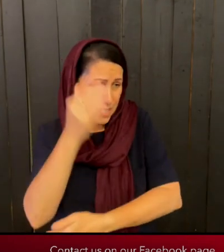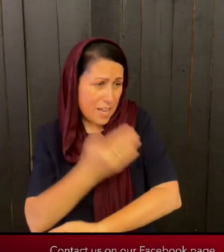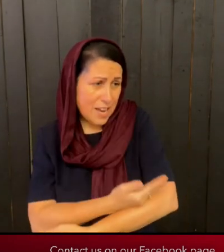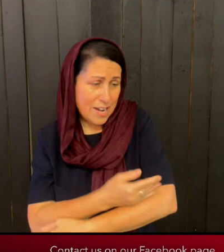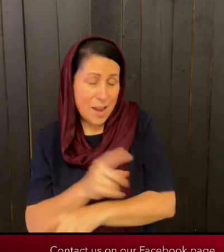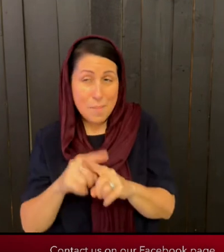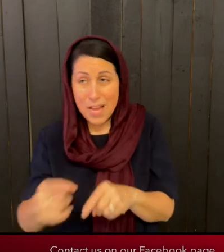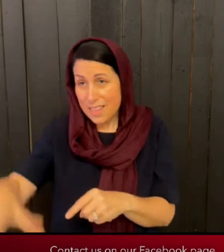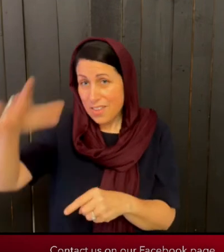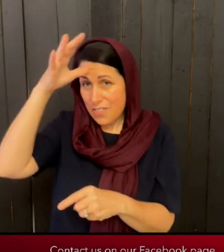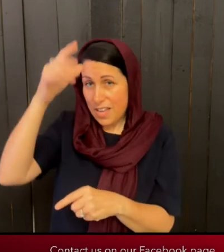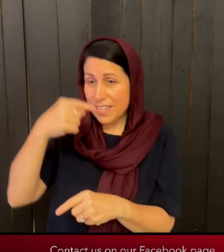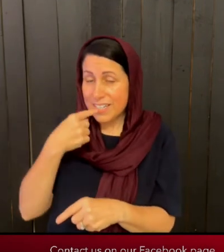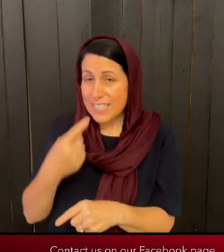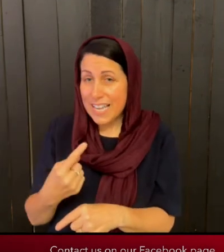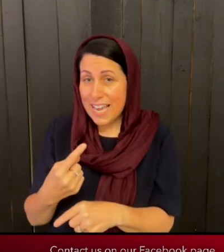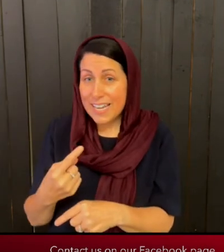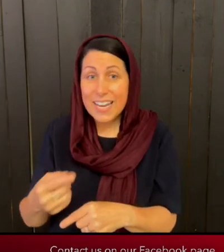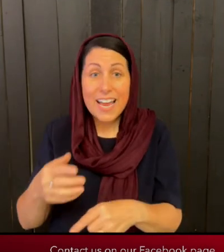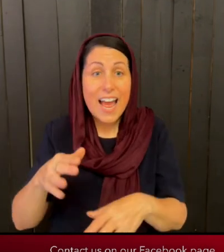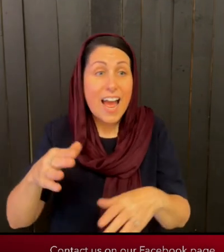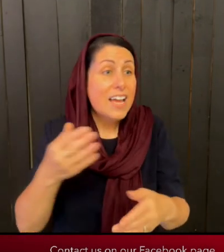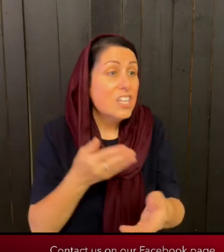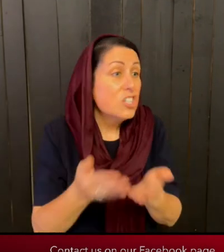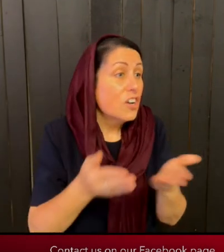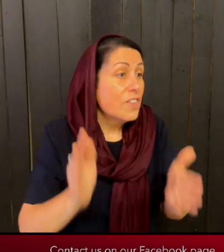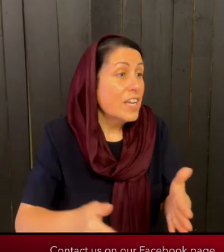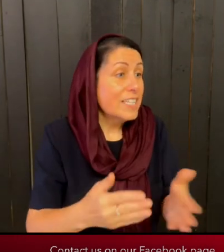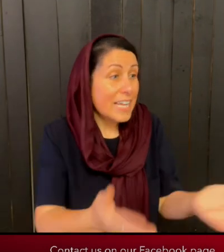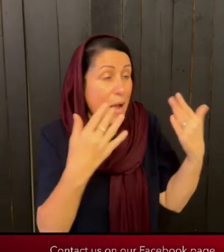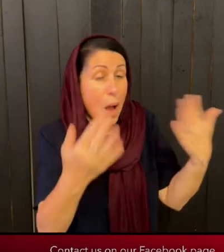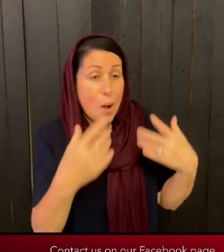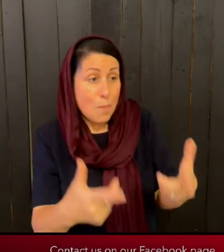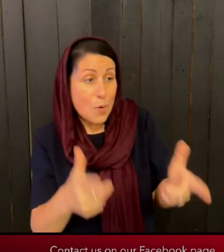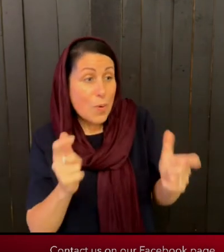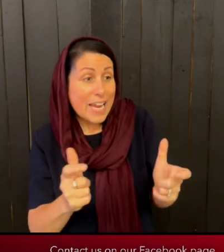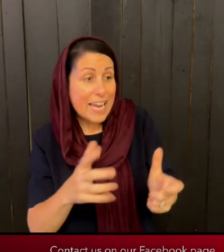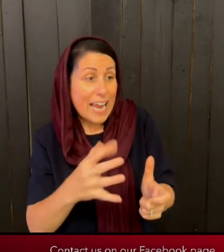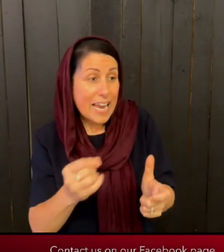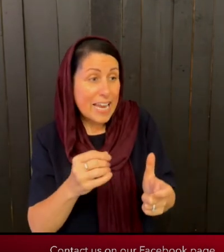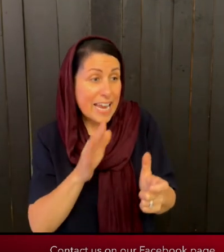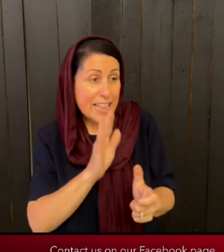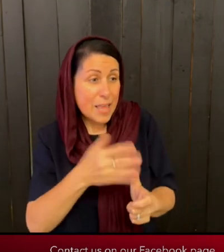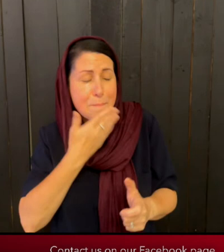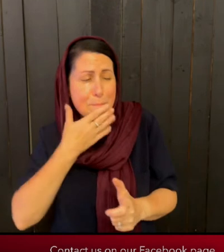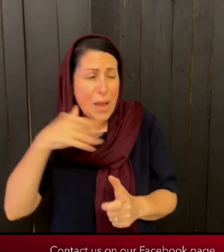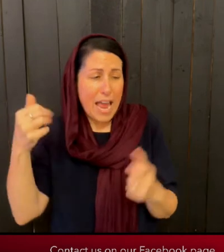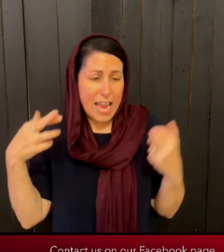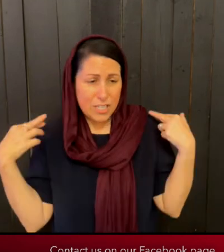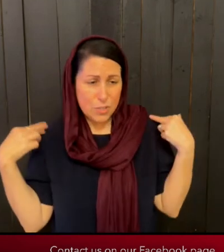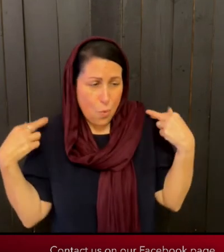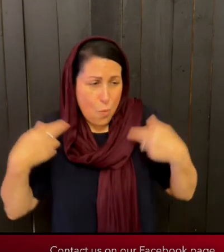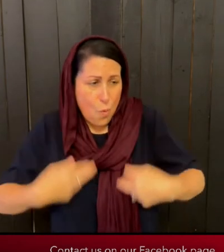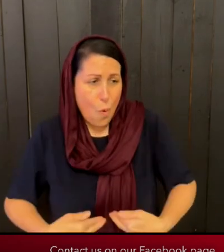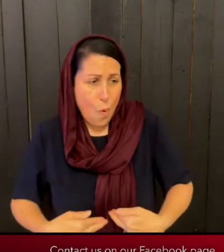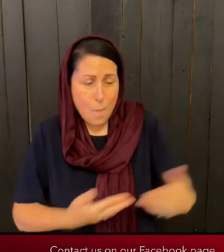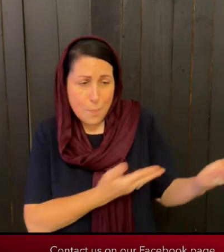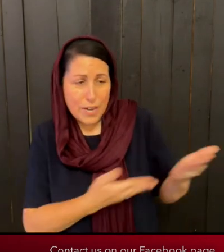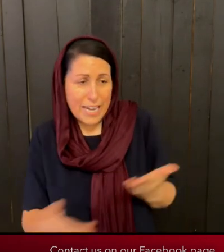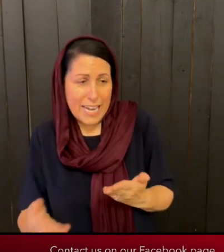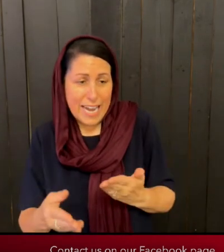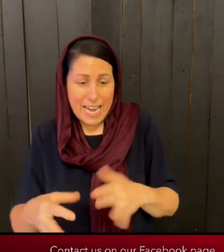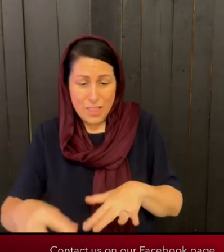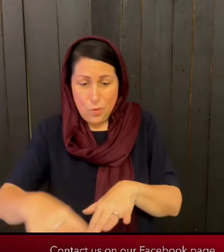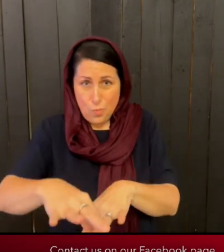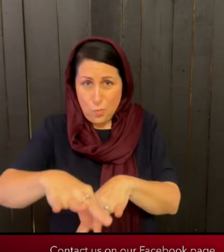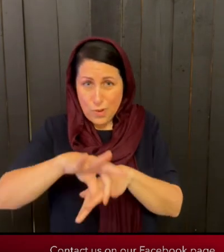said to his slaves, 'Quickly bring out the best robe and put it on him, and put a ring on his hand and sandals on his